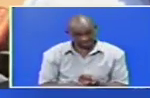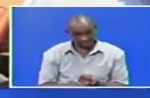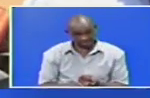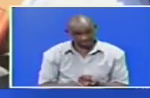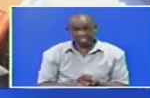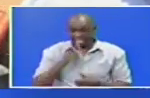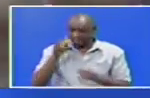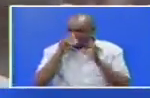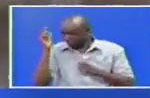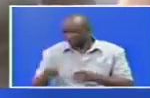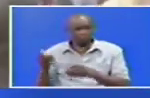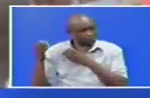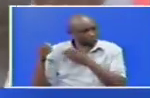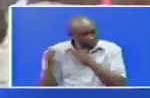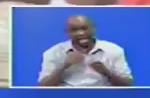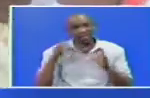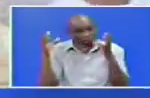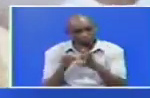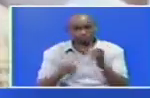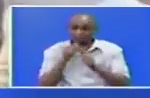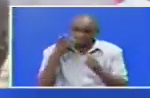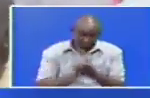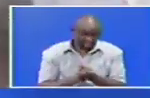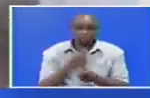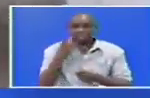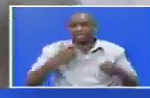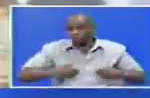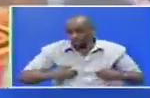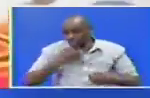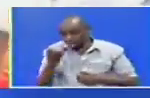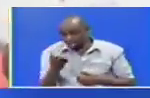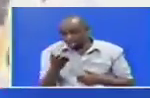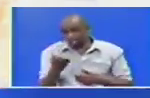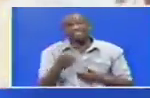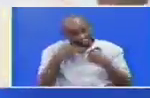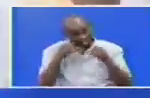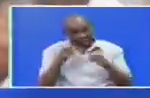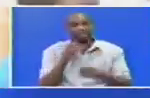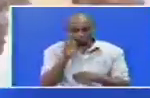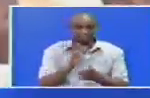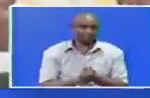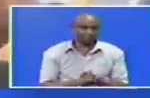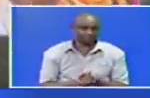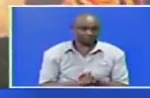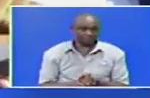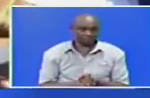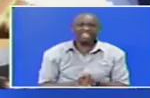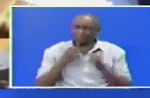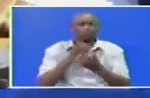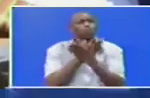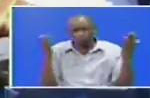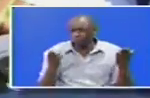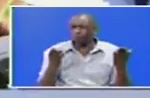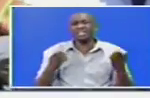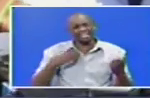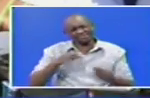Warmongers, inciters, eh? Wale wanatumia vijana, eh? Magang, let them try. Hata awe nani, hata